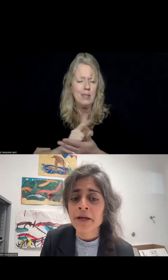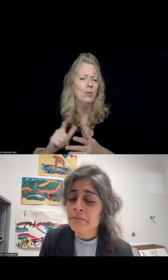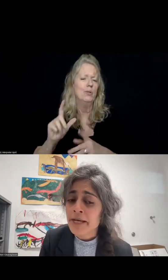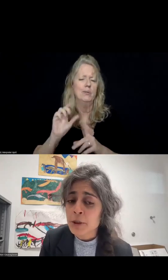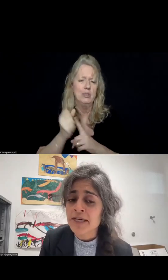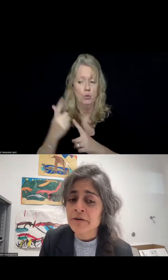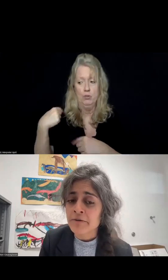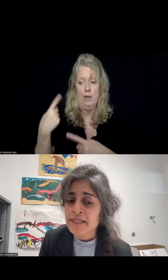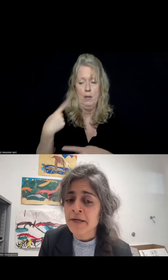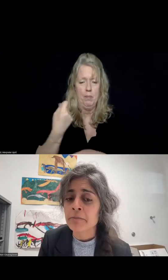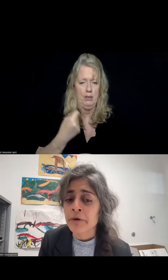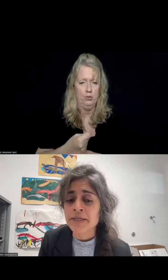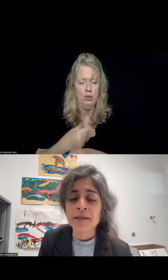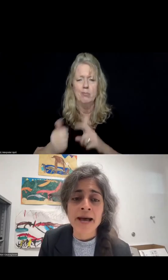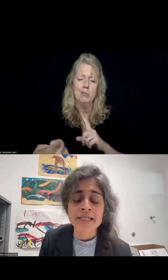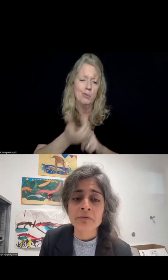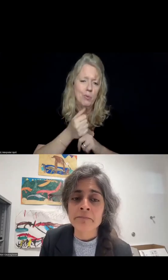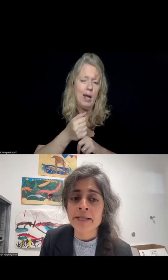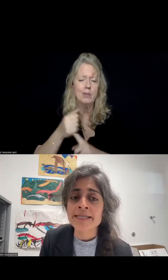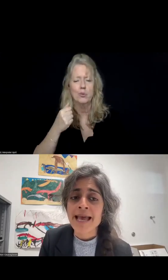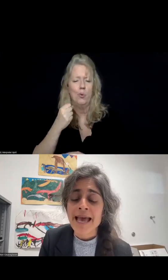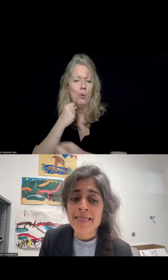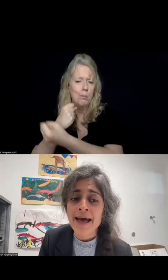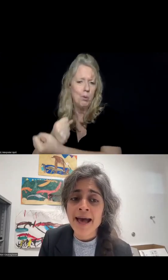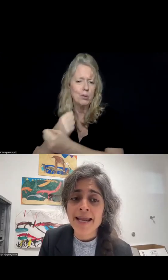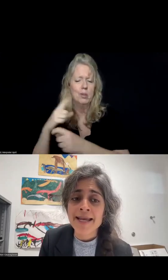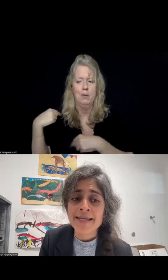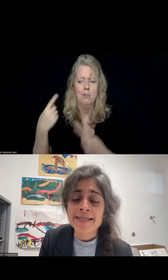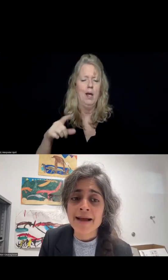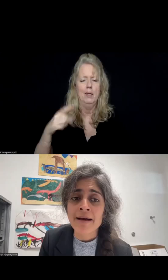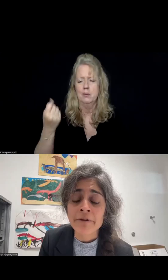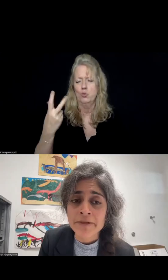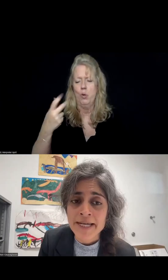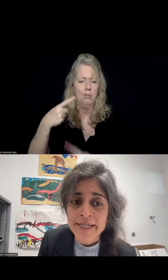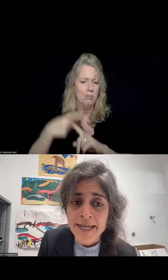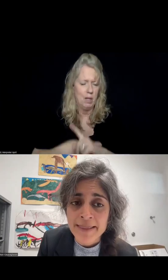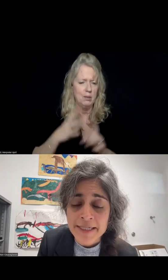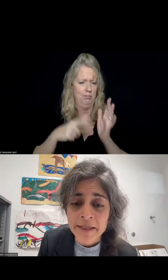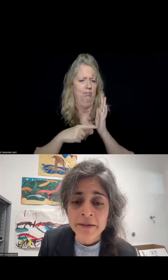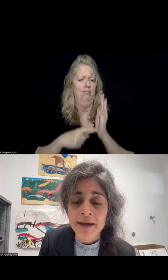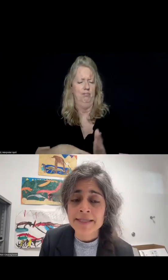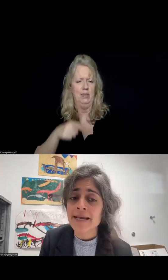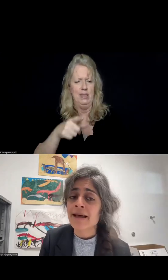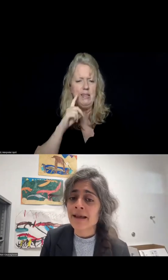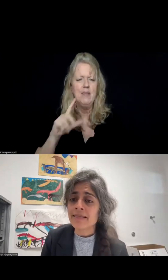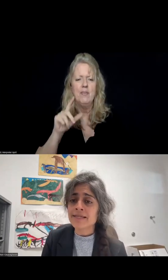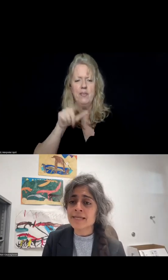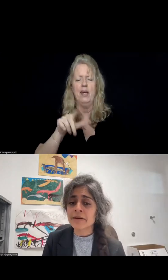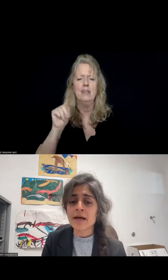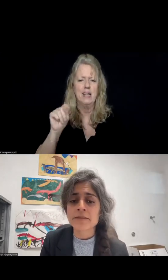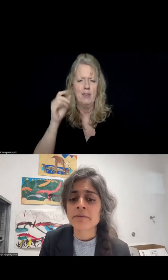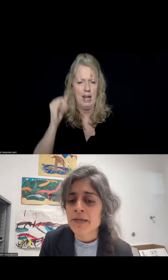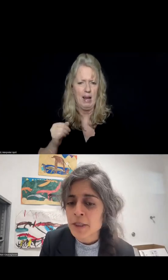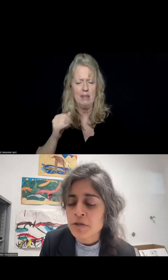year, measured as arrested or booked in the past 12 months, and that is represented in the teal lines. Again, this